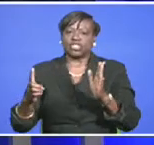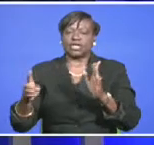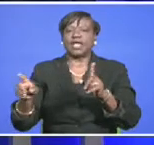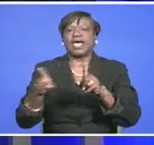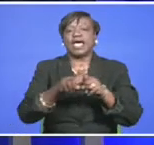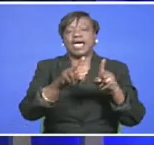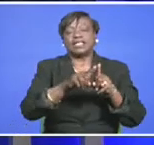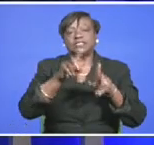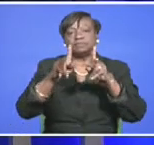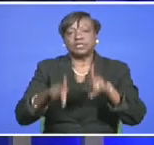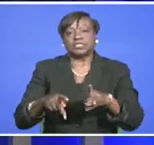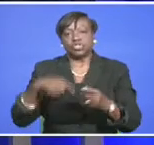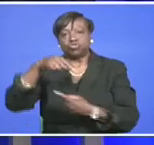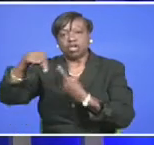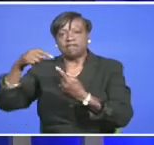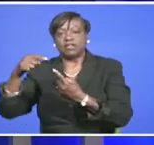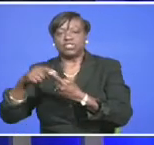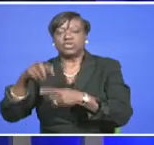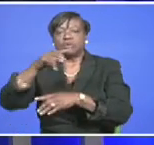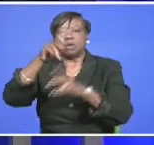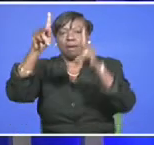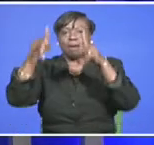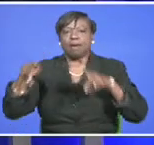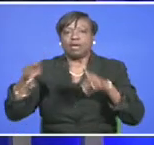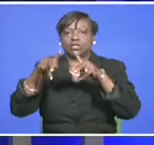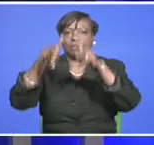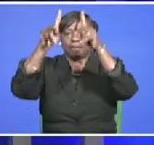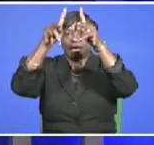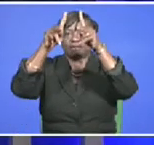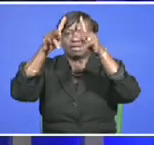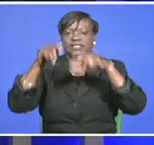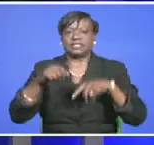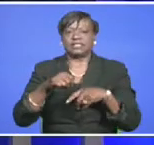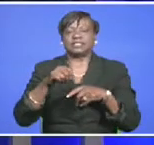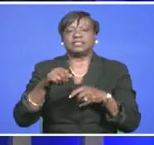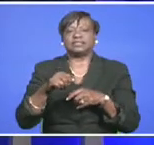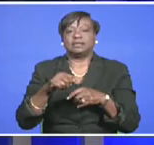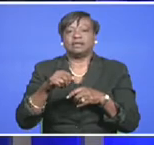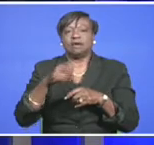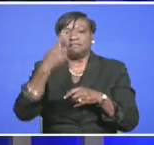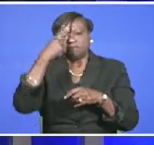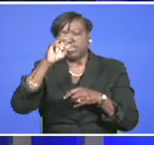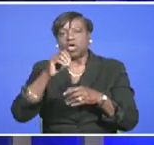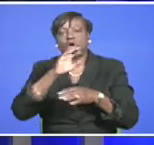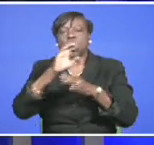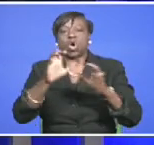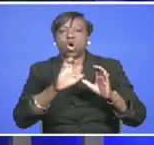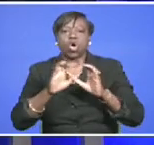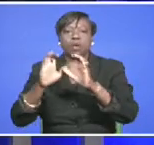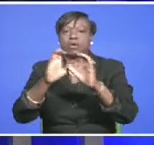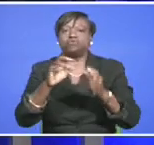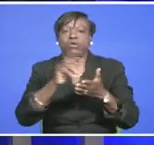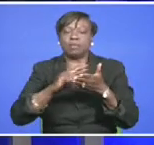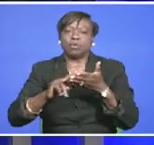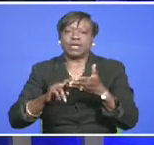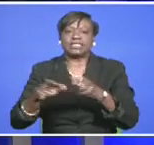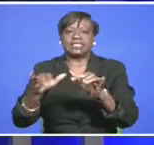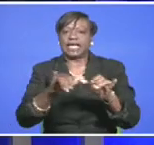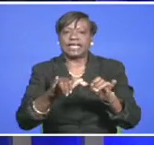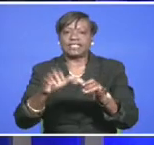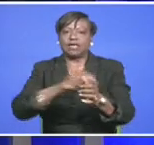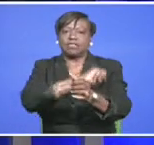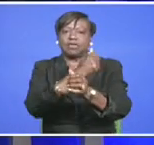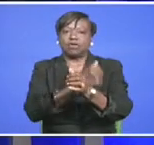San Marino to undergo international regulatory applications, such as the Common Reporting Standards and the Competent Authority